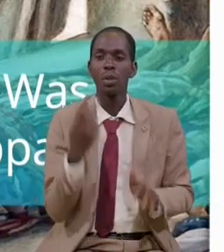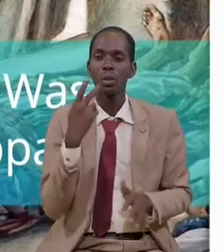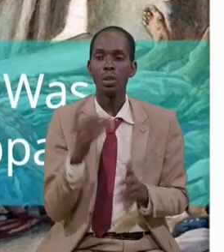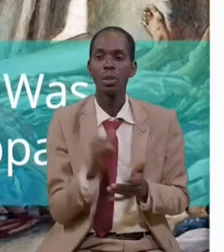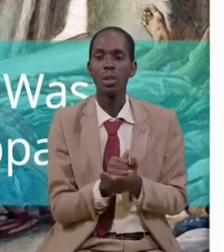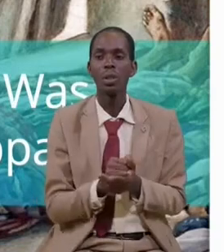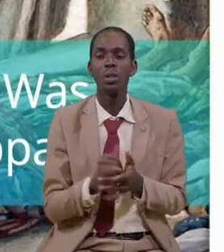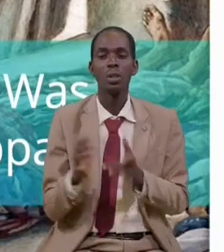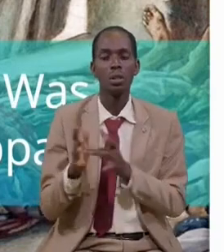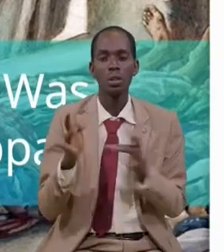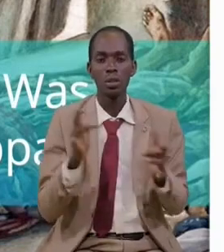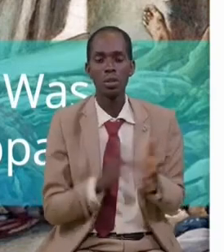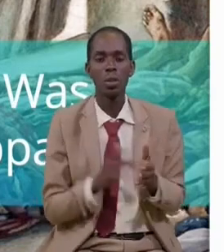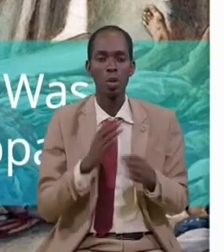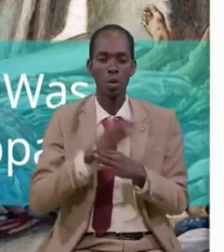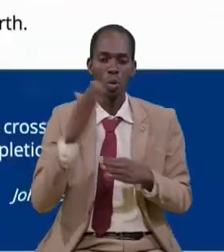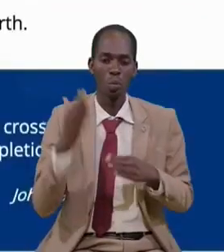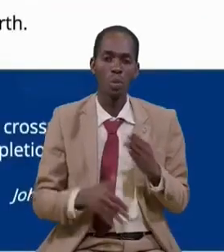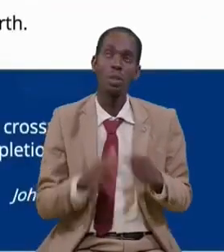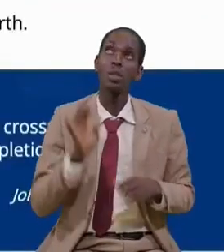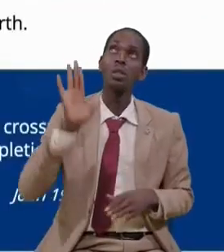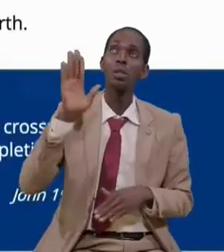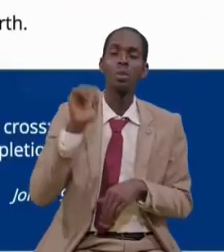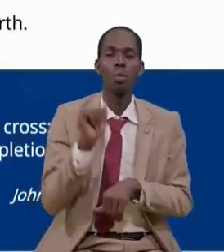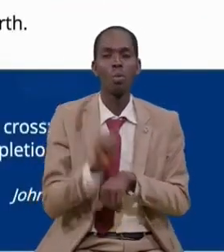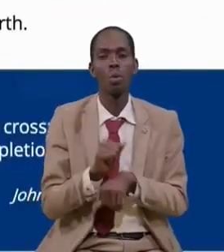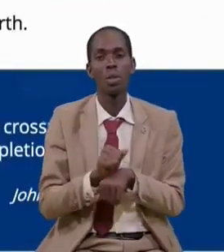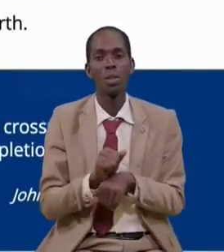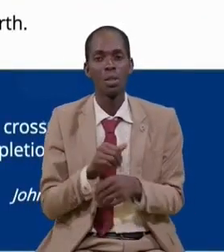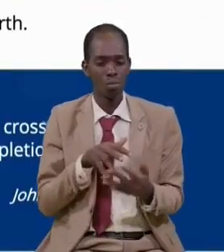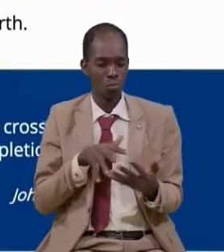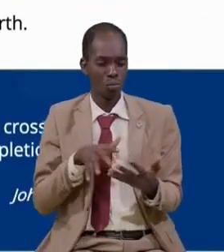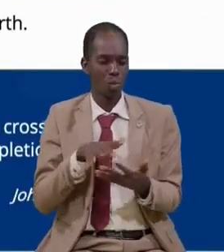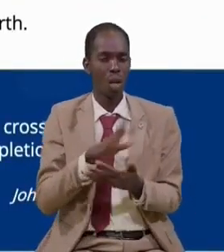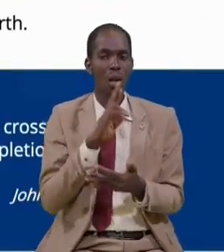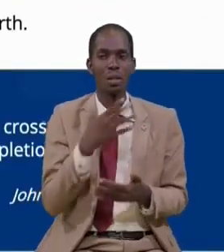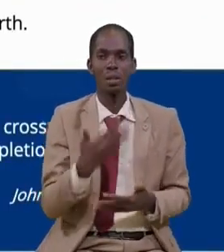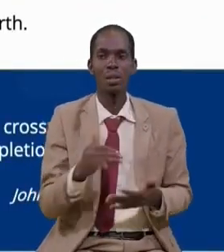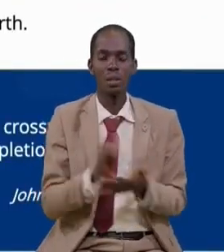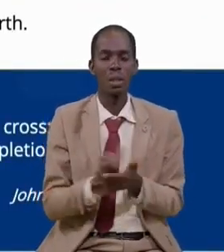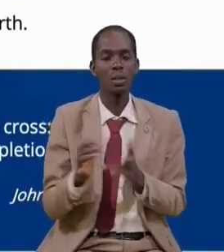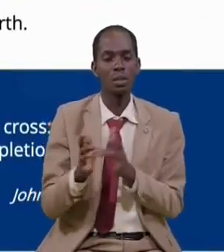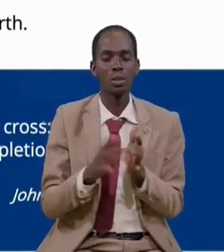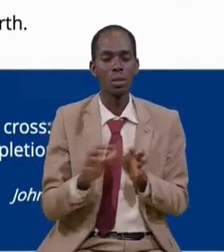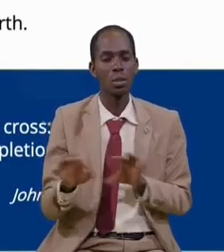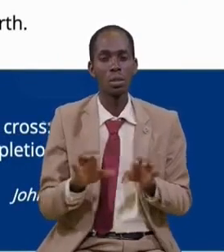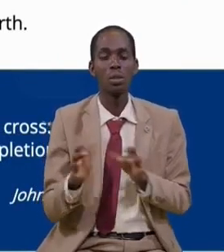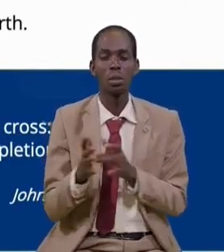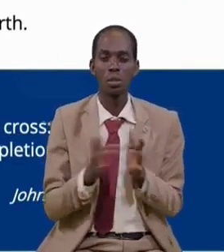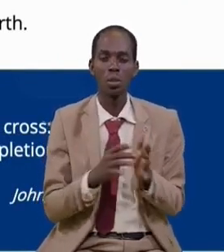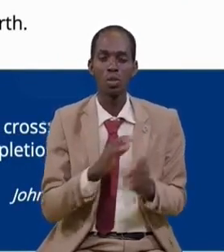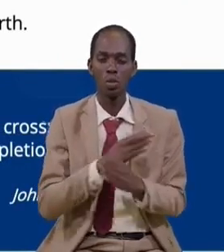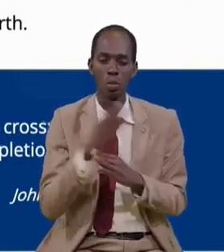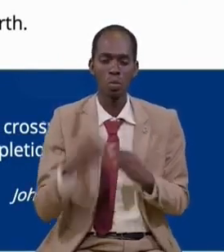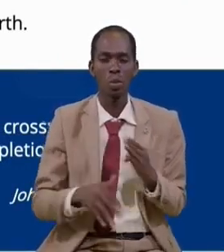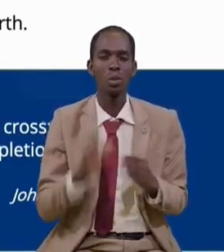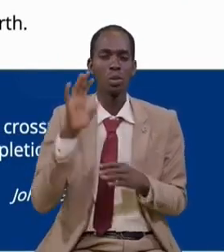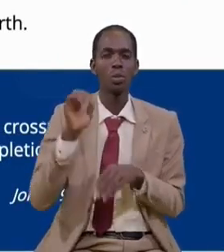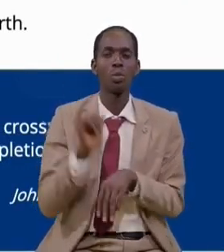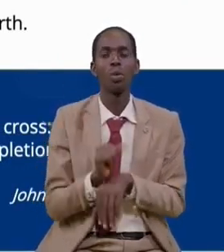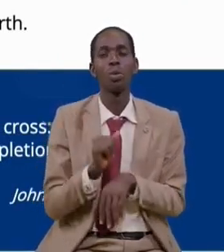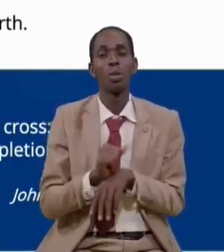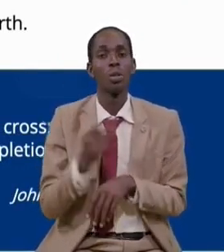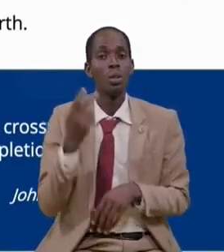completed his task. So these are things that Jesus did. He completed his task. And I want to focus on this completion of tasks, because we have a